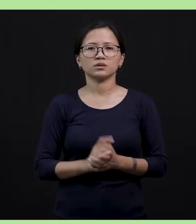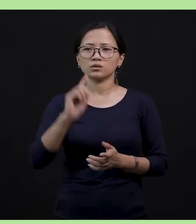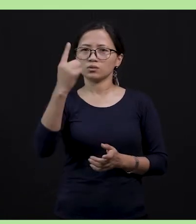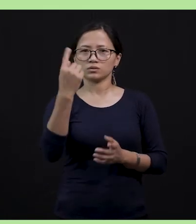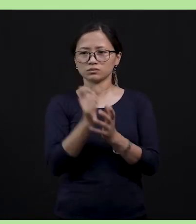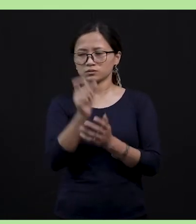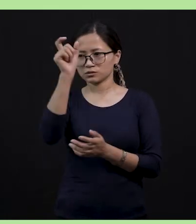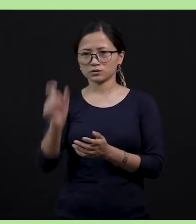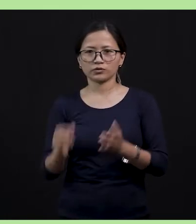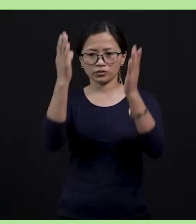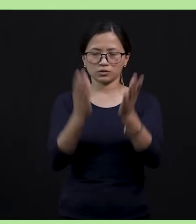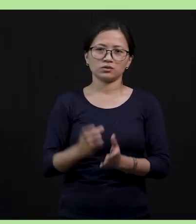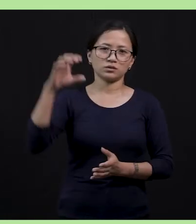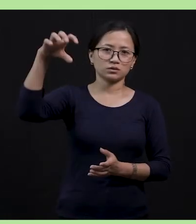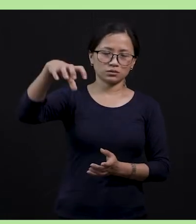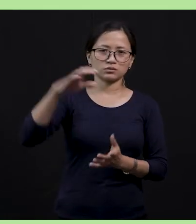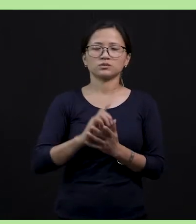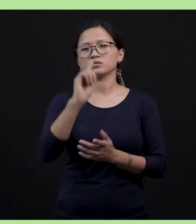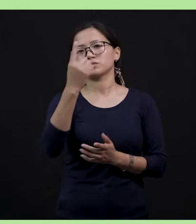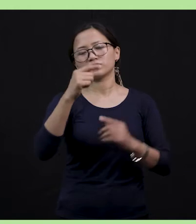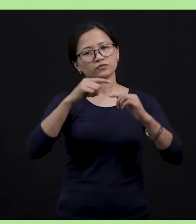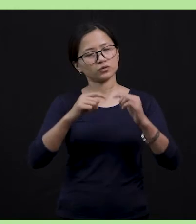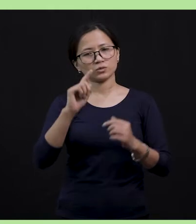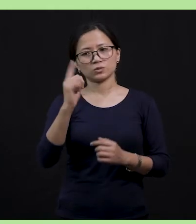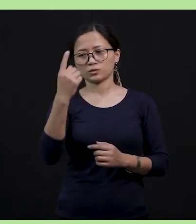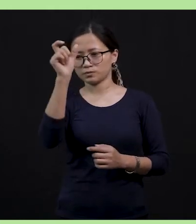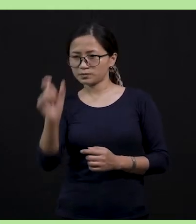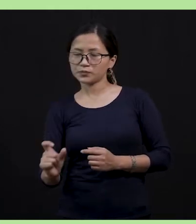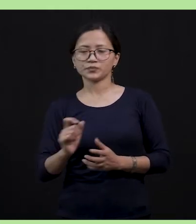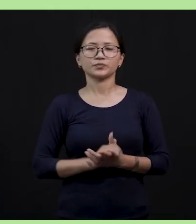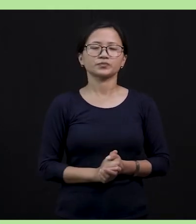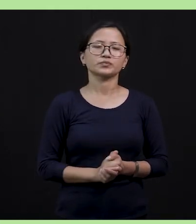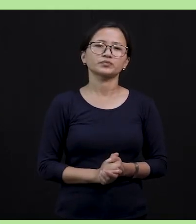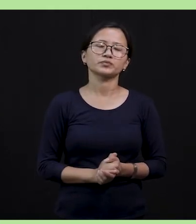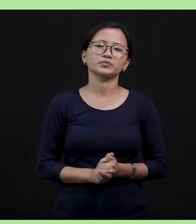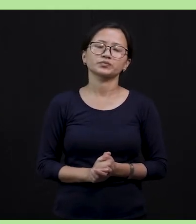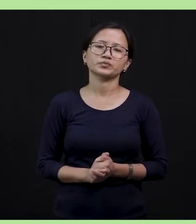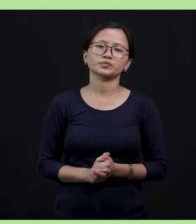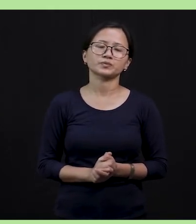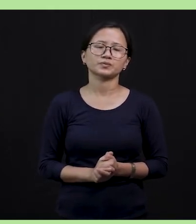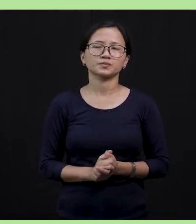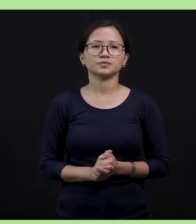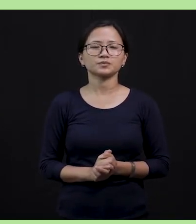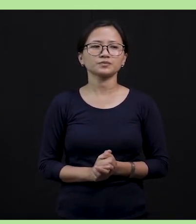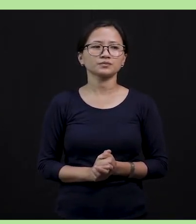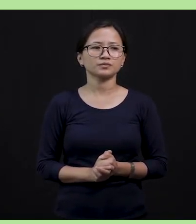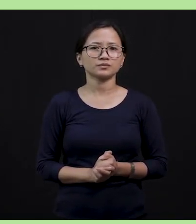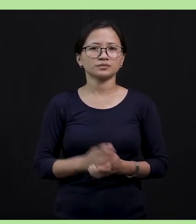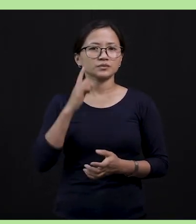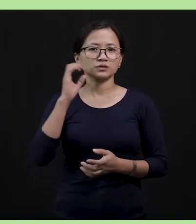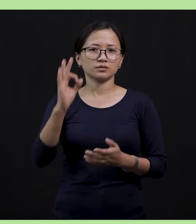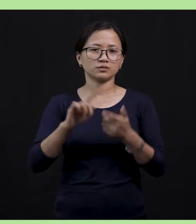one citizen of a country, you get to vote one person. So, rule of one man and one vote. That's a very